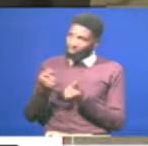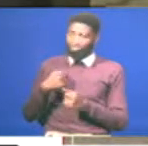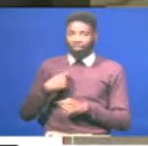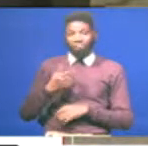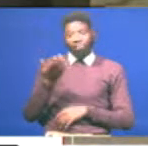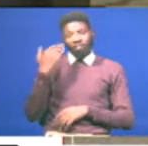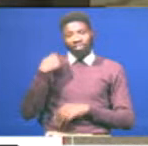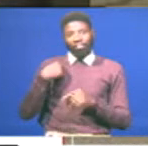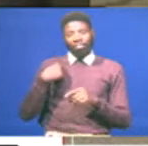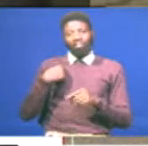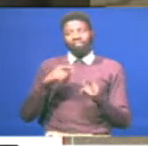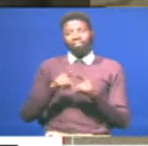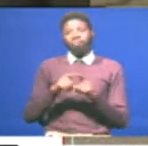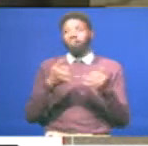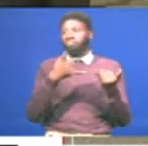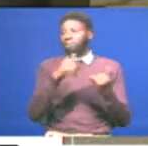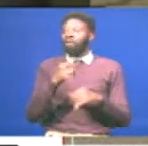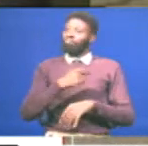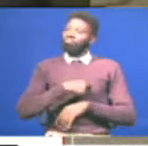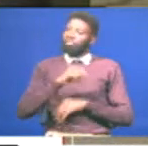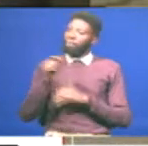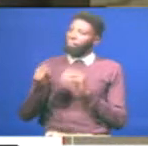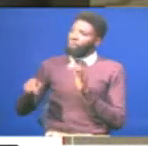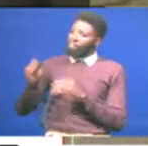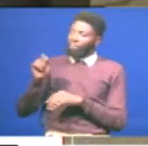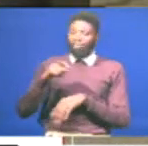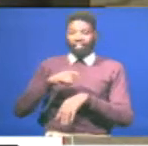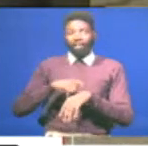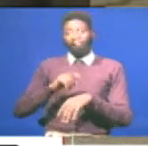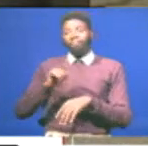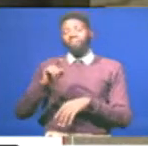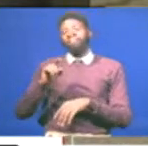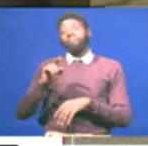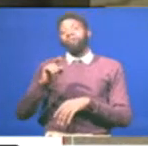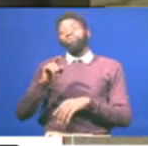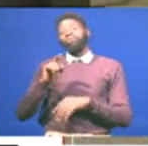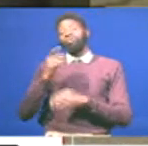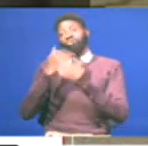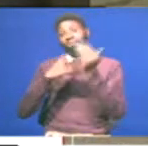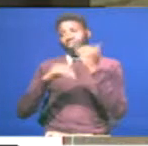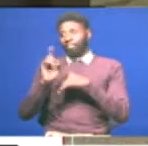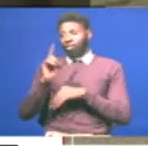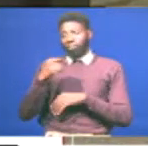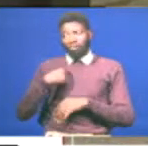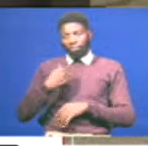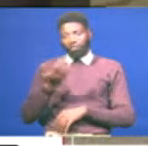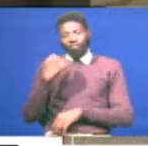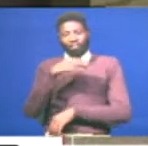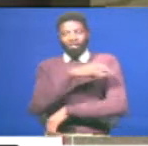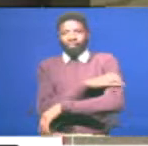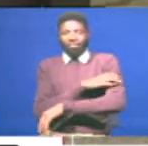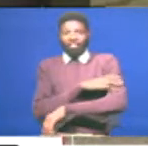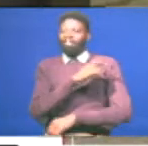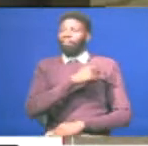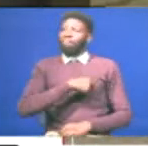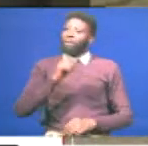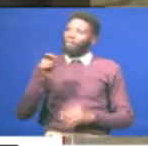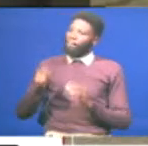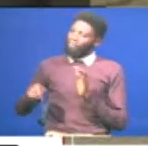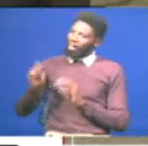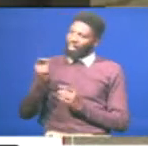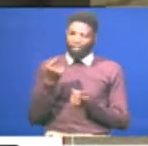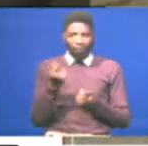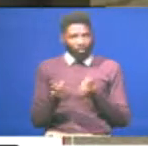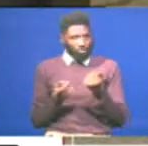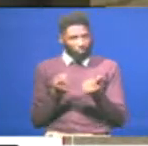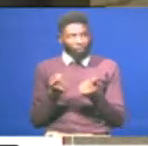at the University of Nairobi, at one point I was captain of lawn tennis. So there was a bit of that, but a